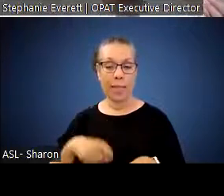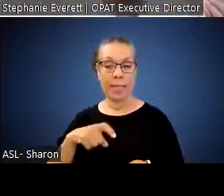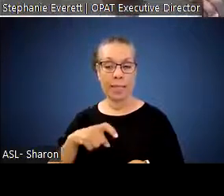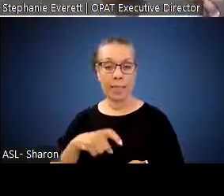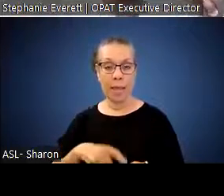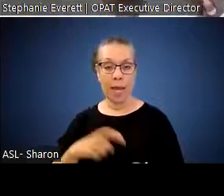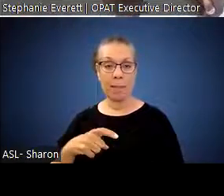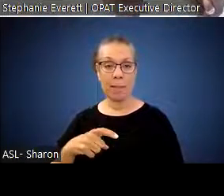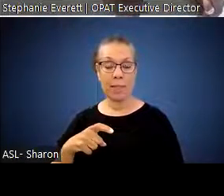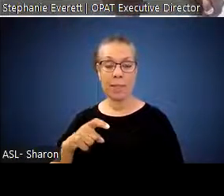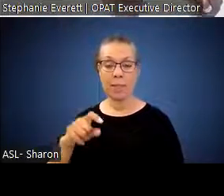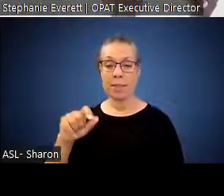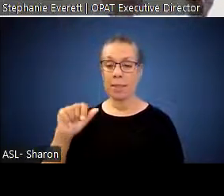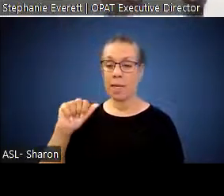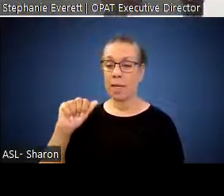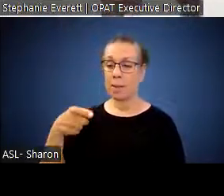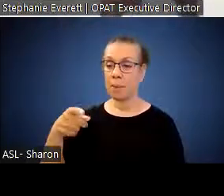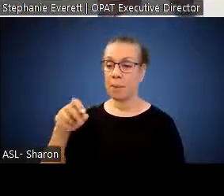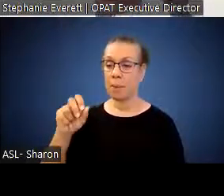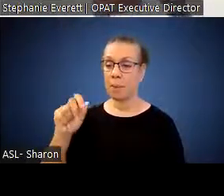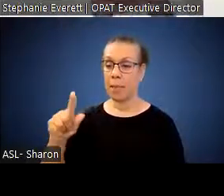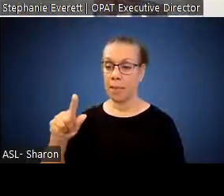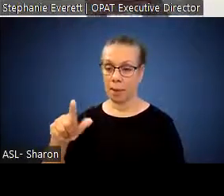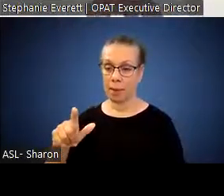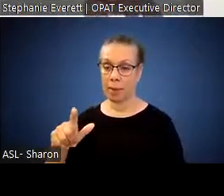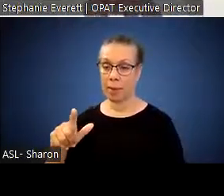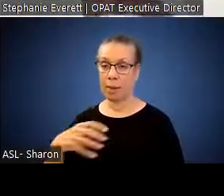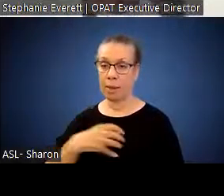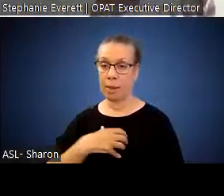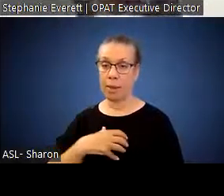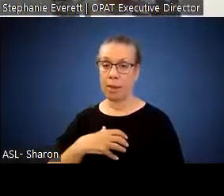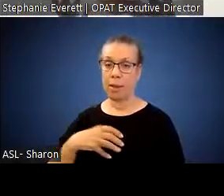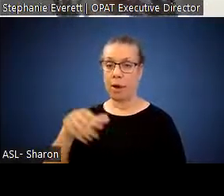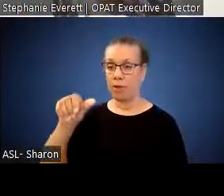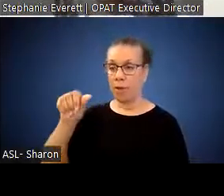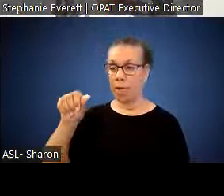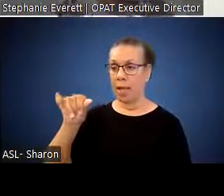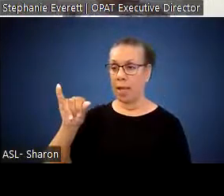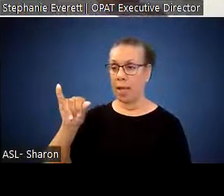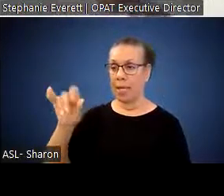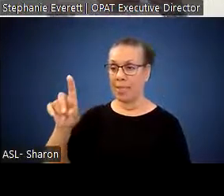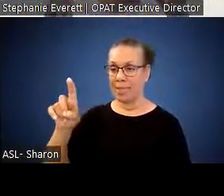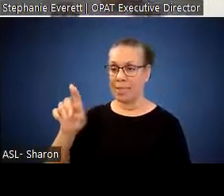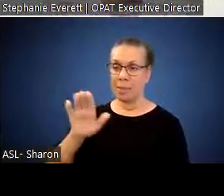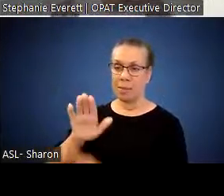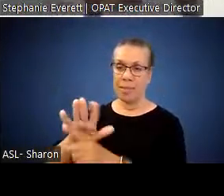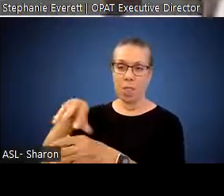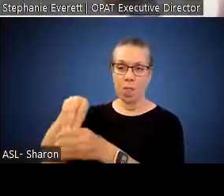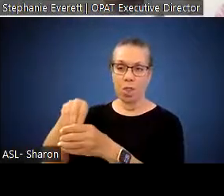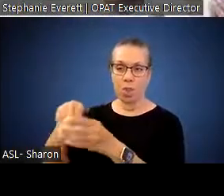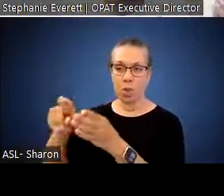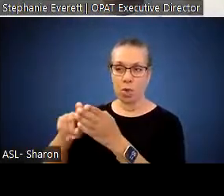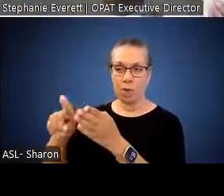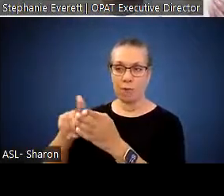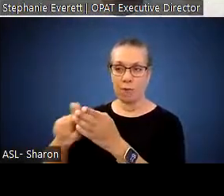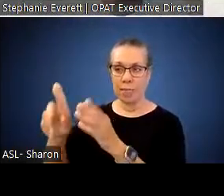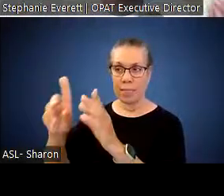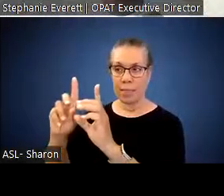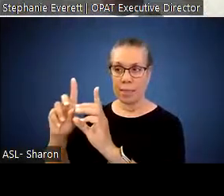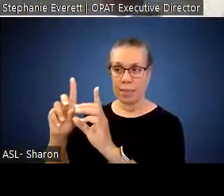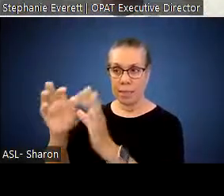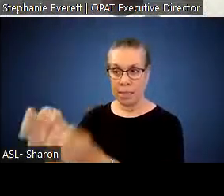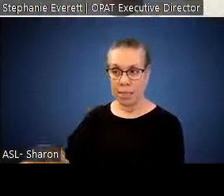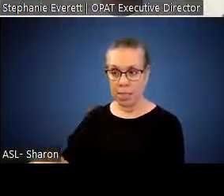appeal of an IAD, Internal Affairs decision, the appeal comes to the Internal